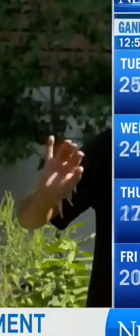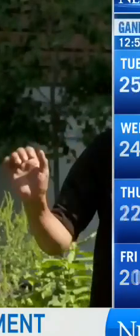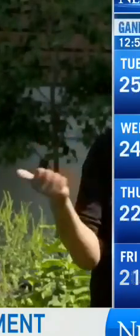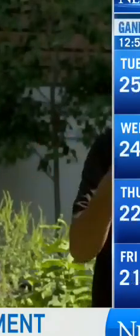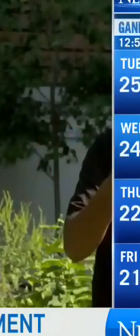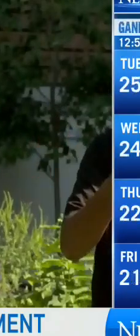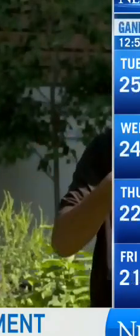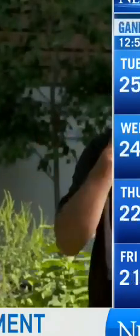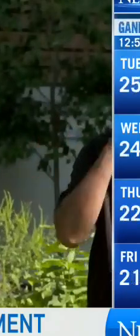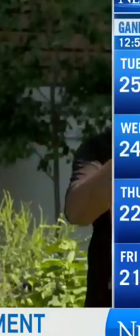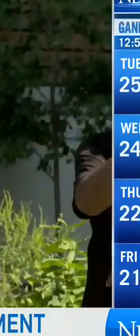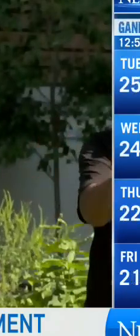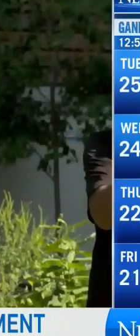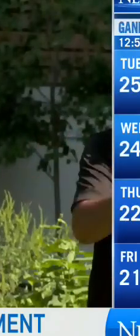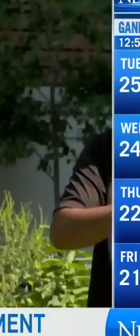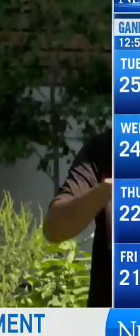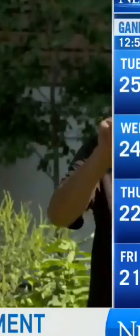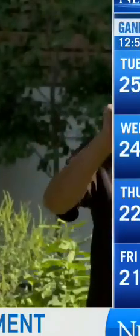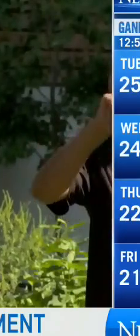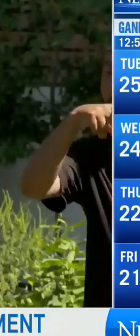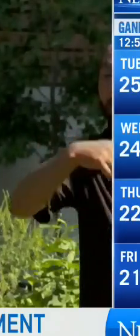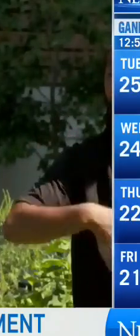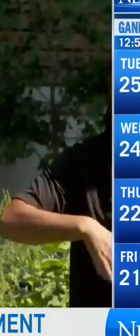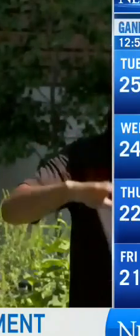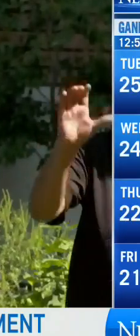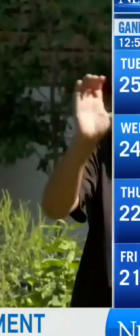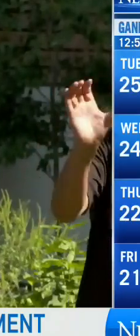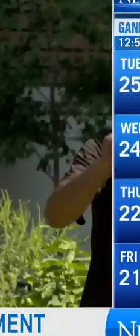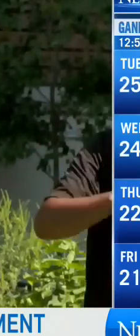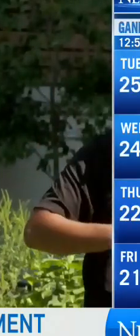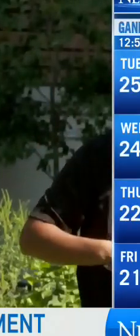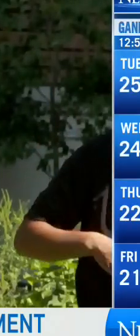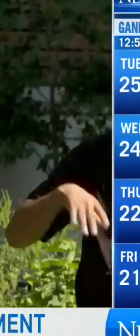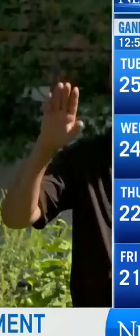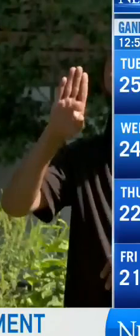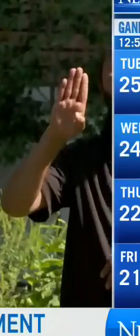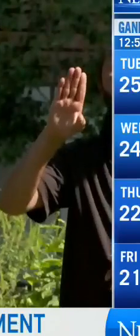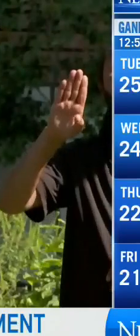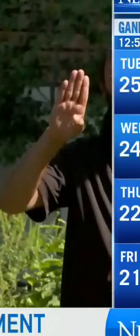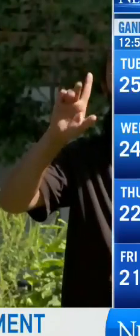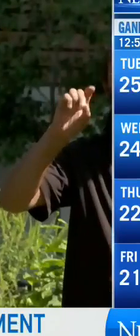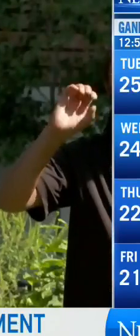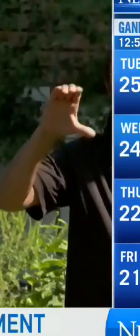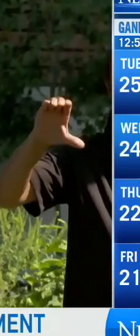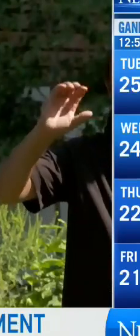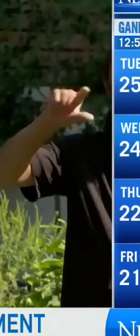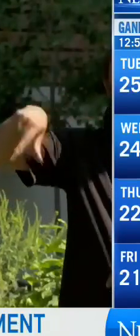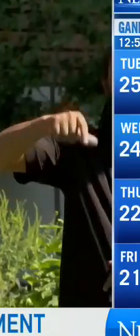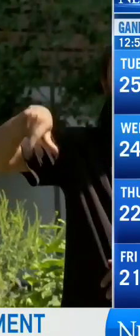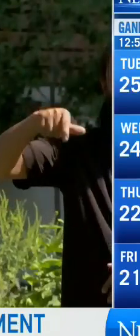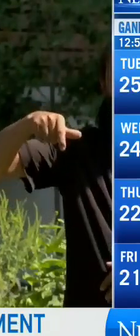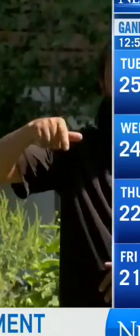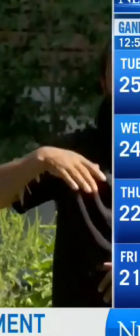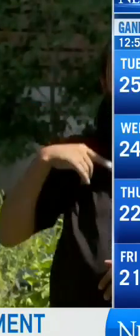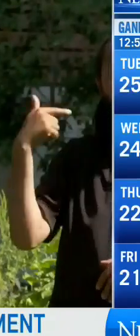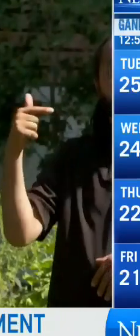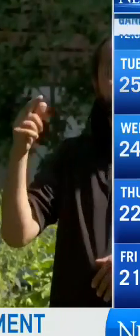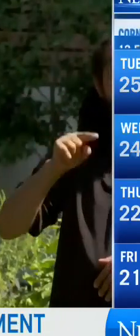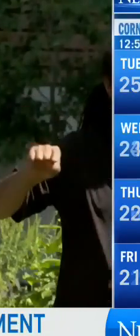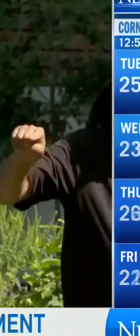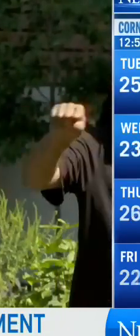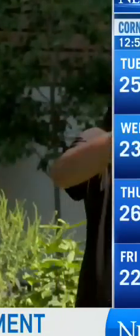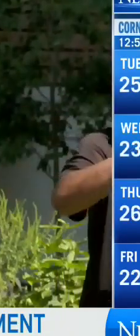NDP Party, the Conservative Party, our party, the Bloc, all say that this is a critical priority, then let's get to